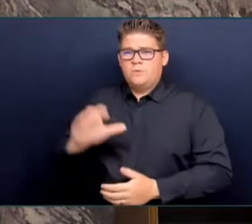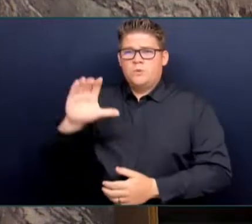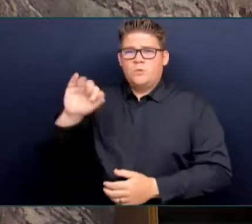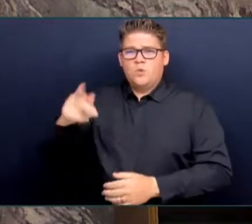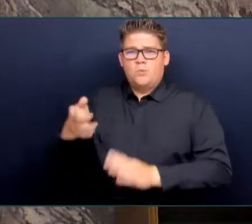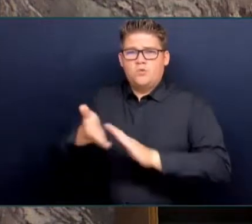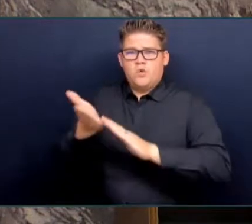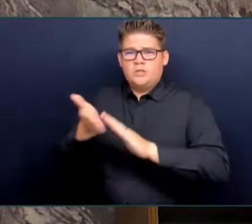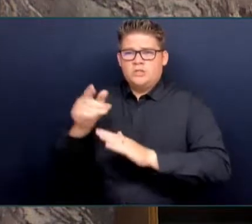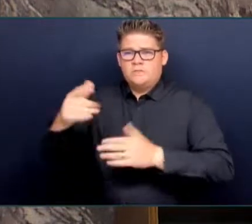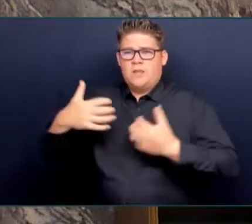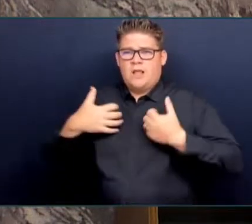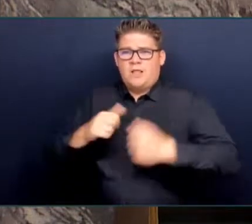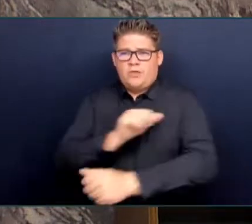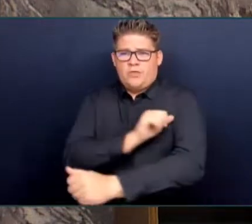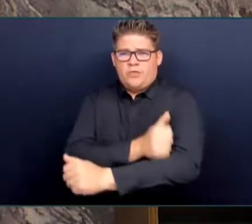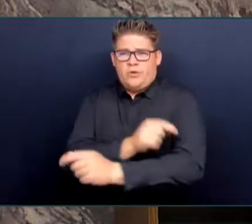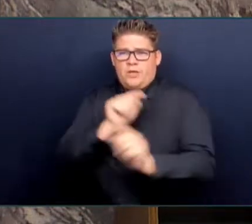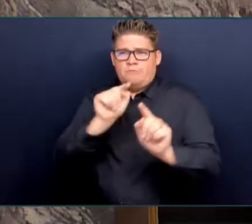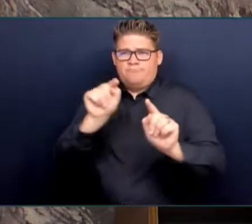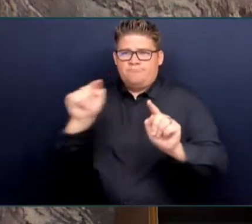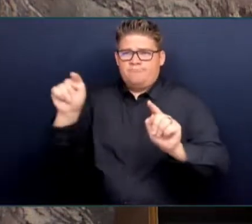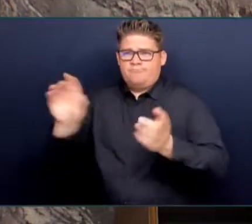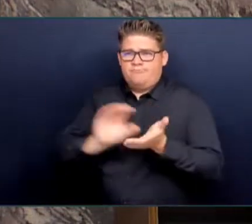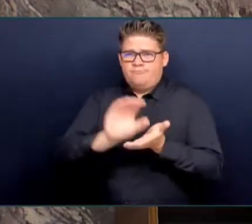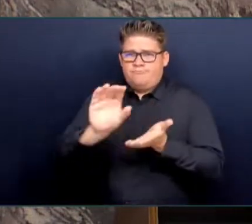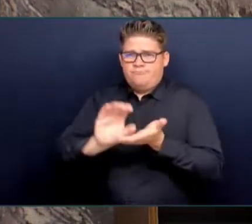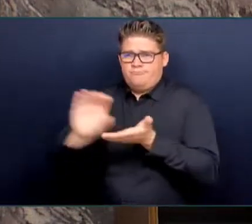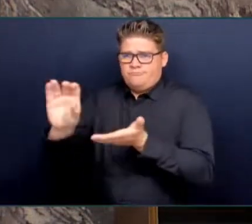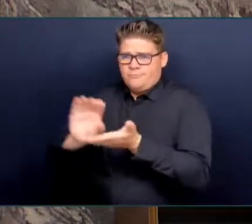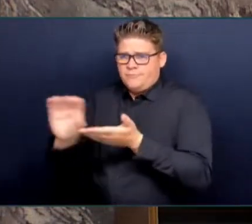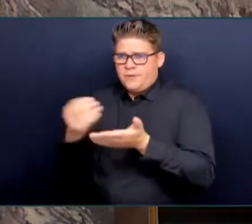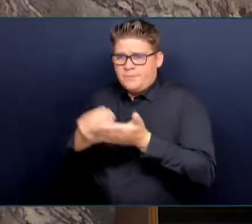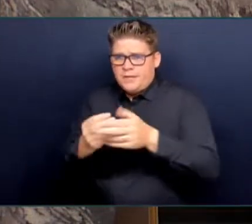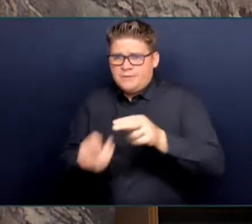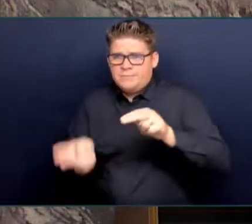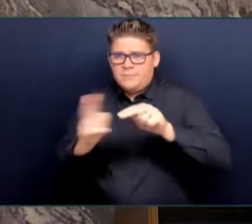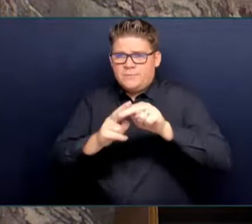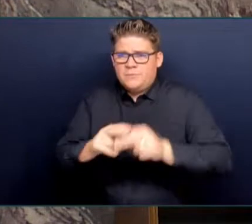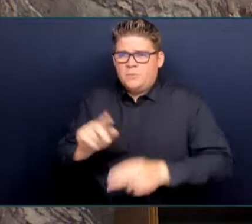by $1.3 billion